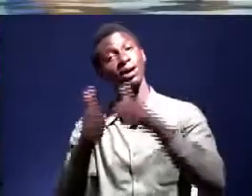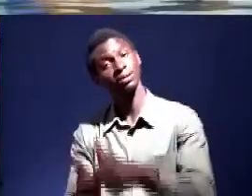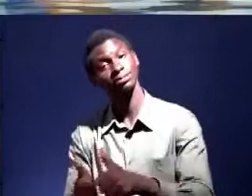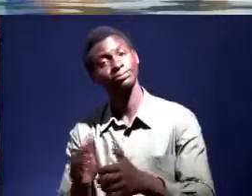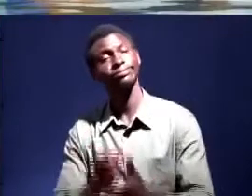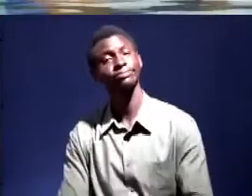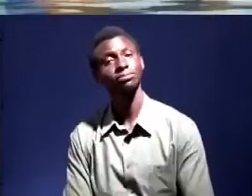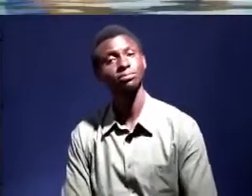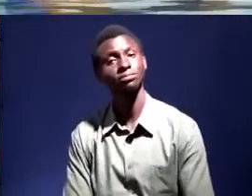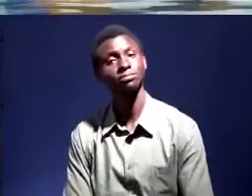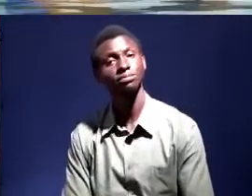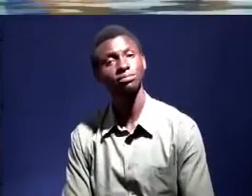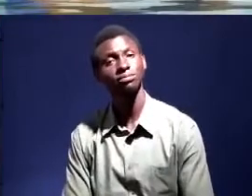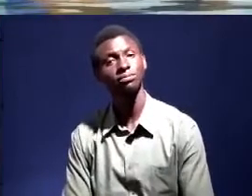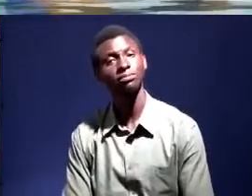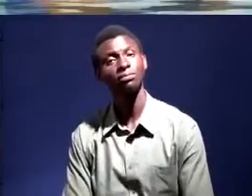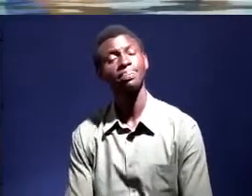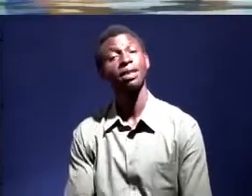declare our allegiance.